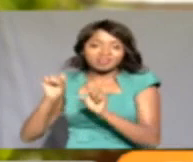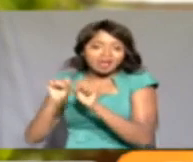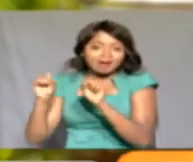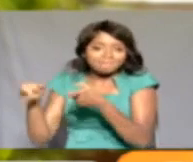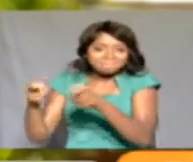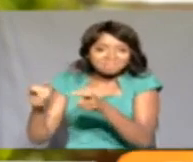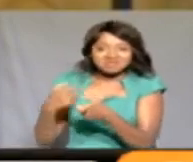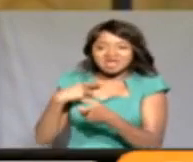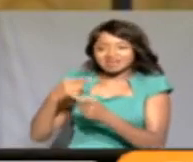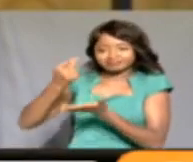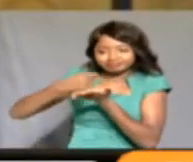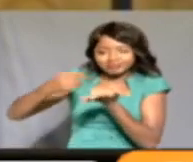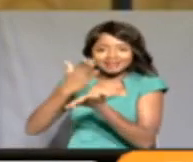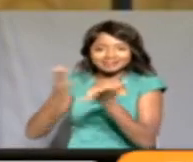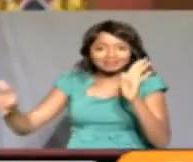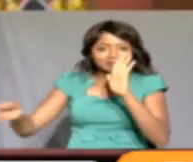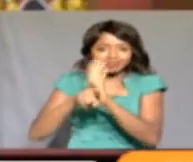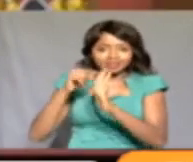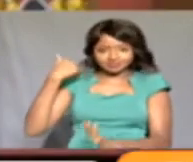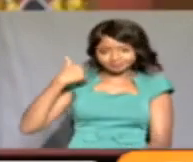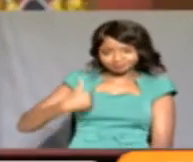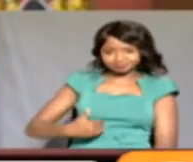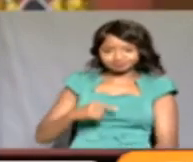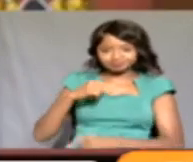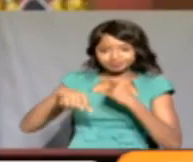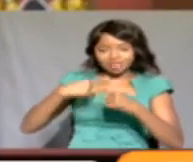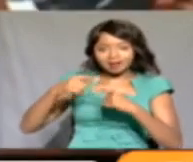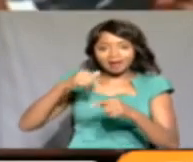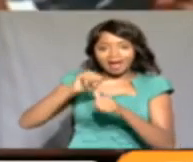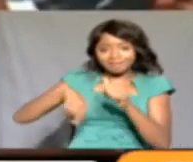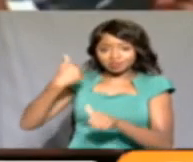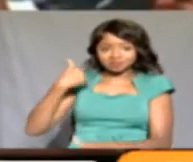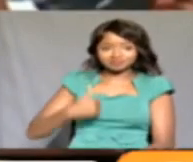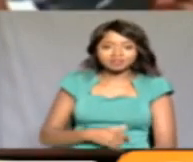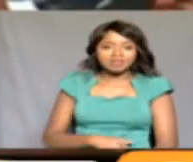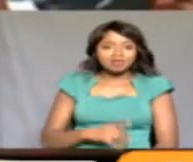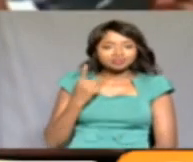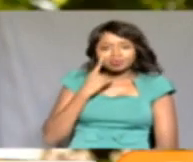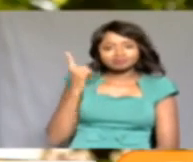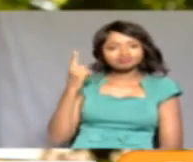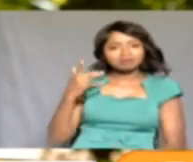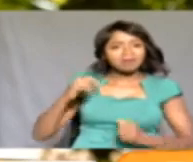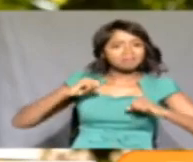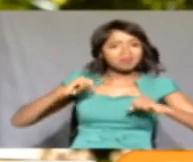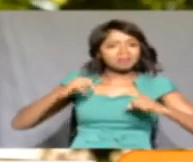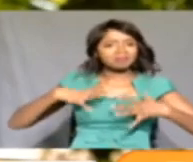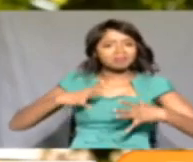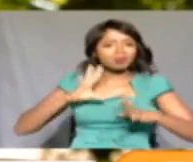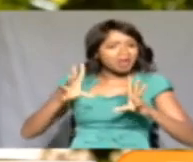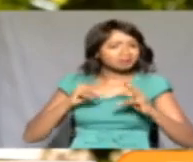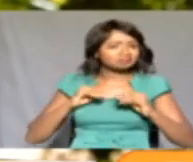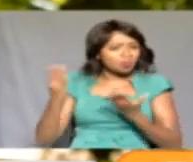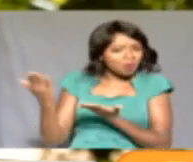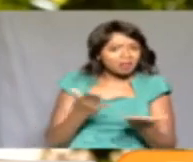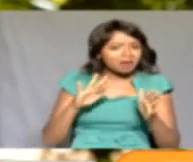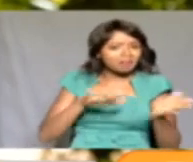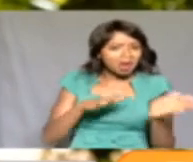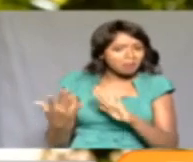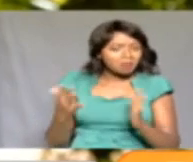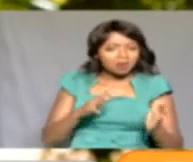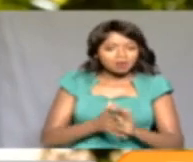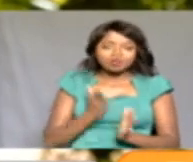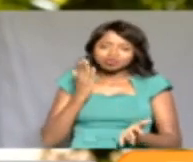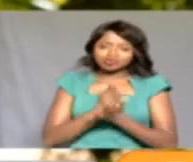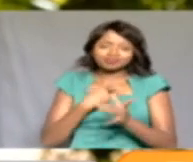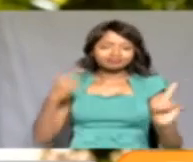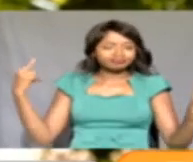negative about me. I ask him how his seniors in the 12th Parliament received him. It was totally different from my